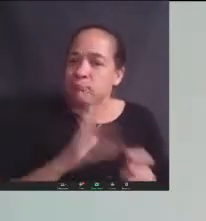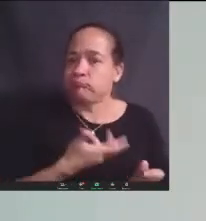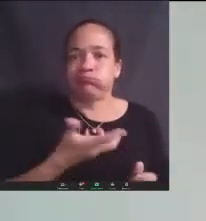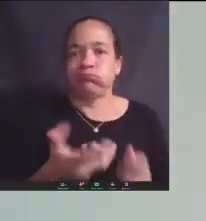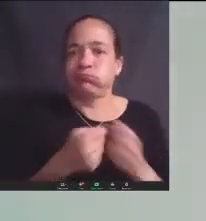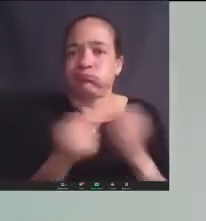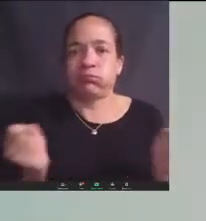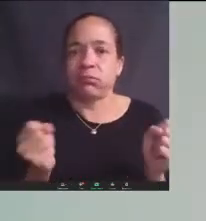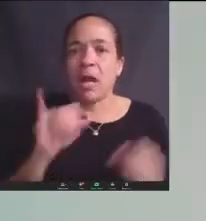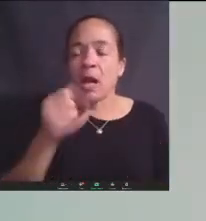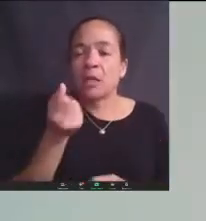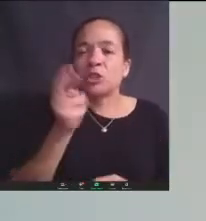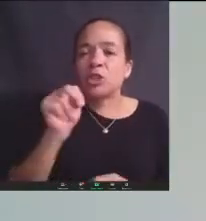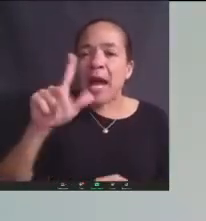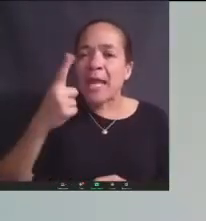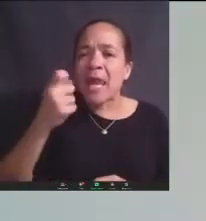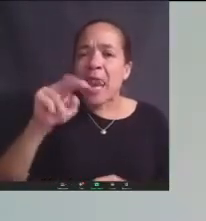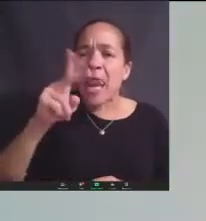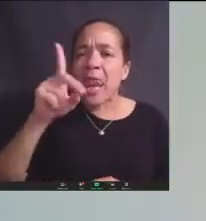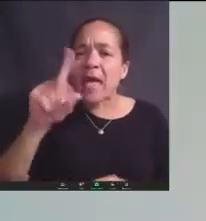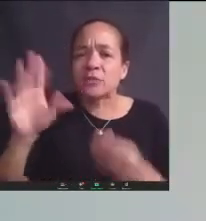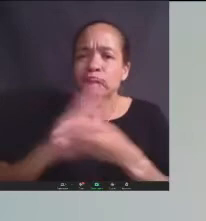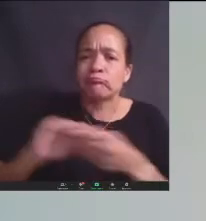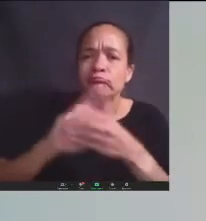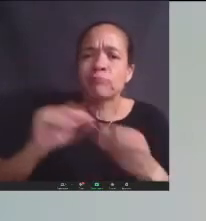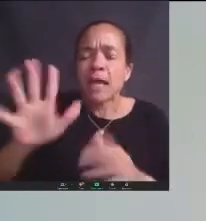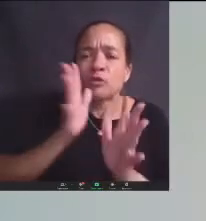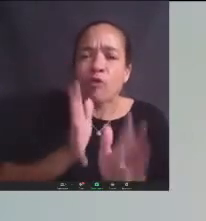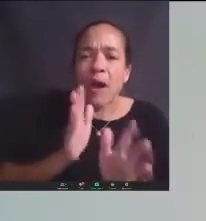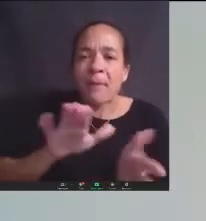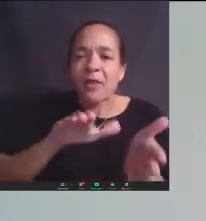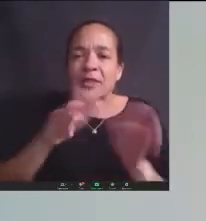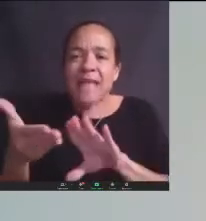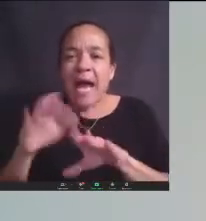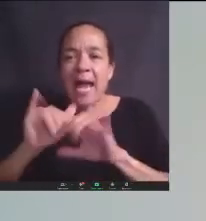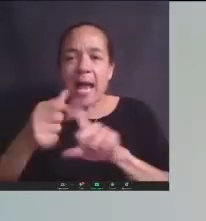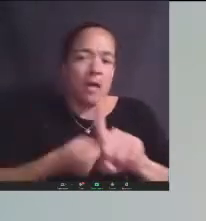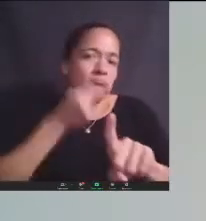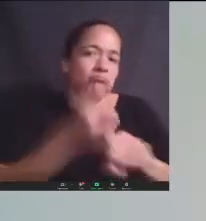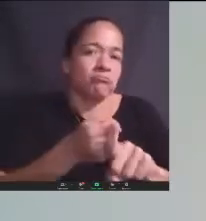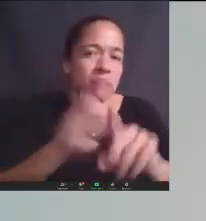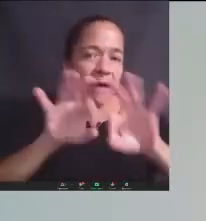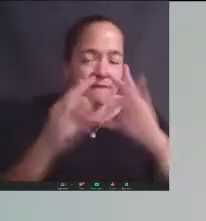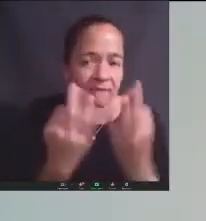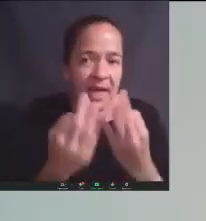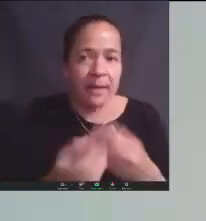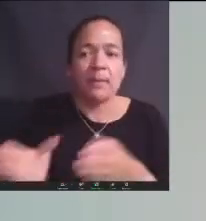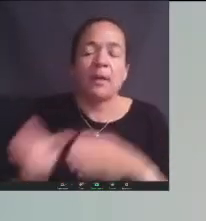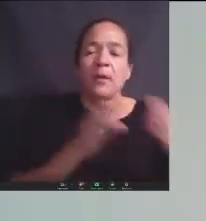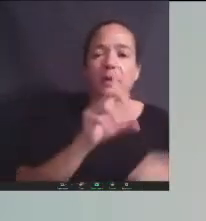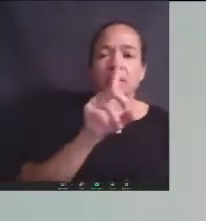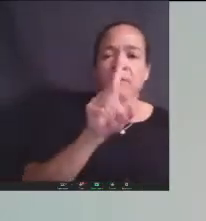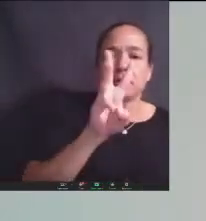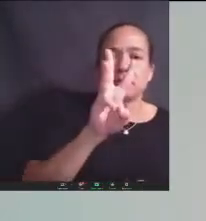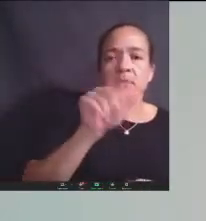how it affected the rest of their family, right? Dwayne Edwards, who started Pencil, talked about what it meant to be a designer or